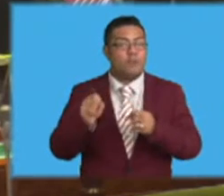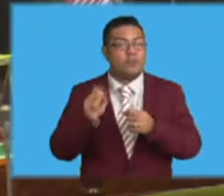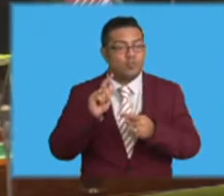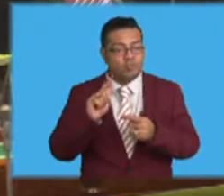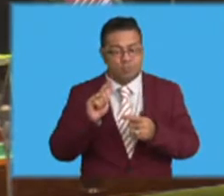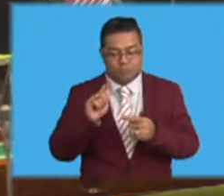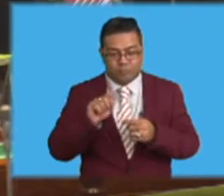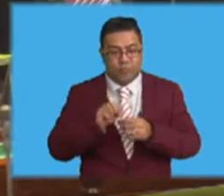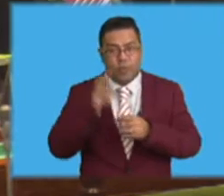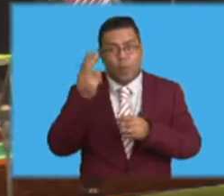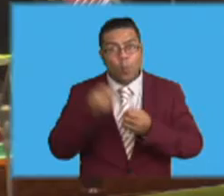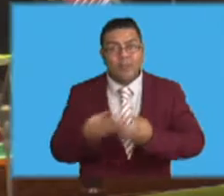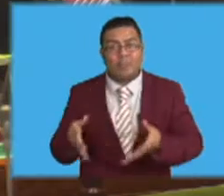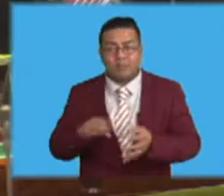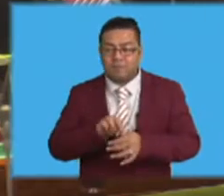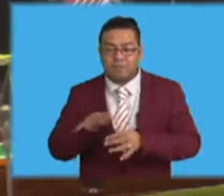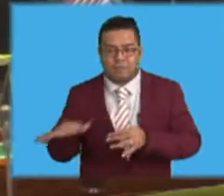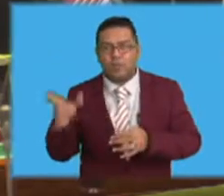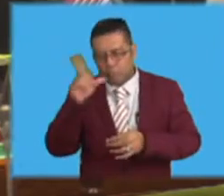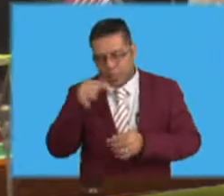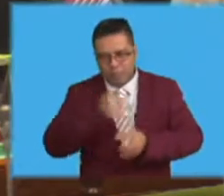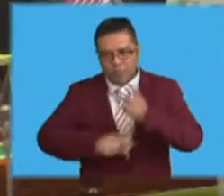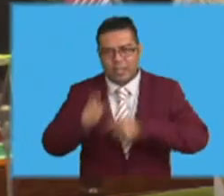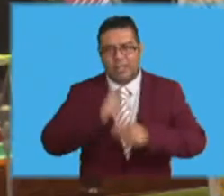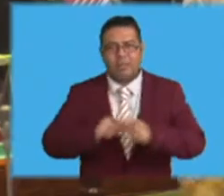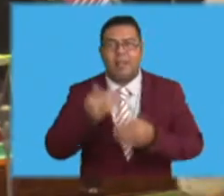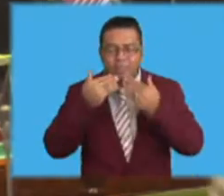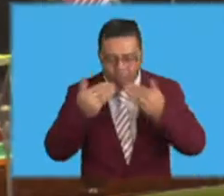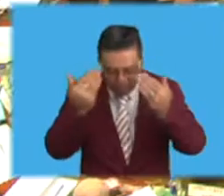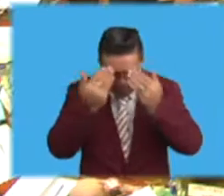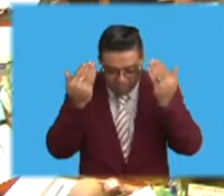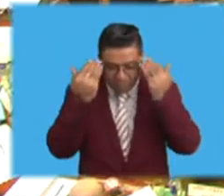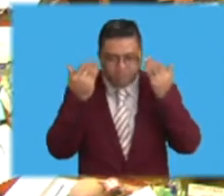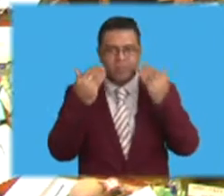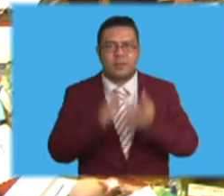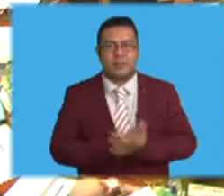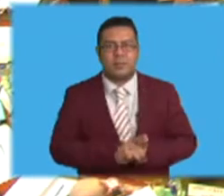to ensure that it can be recycled. Thank you very much, Madam Speaker.